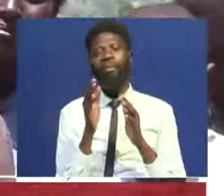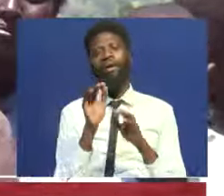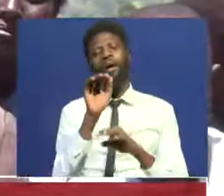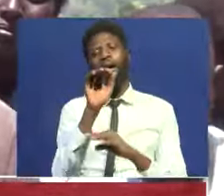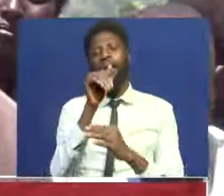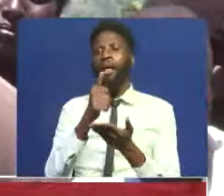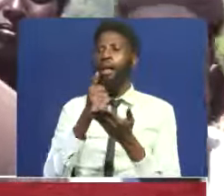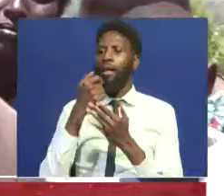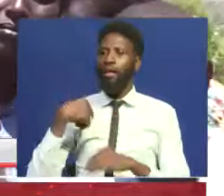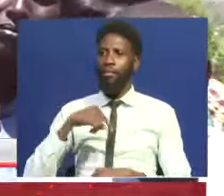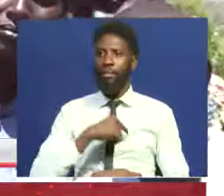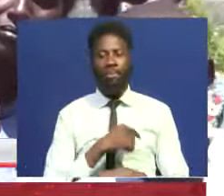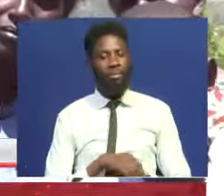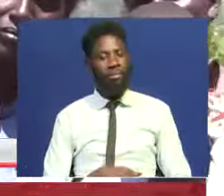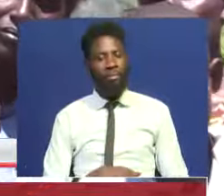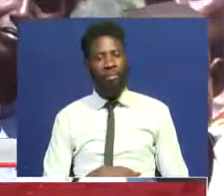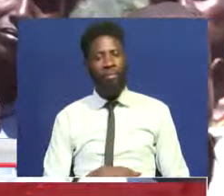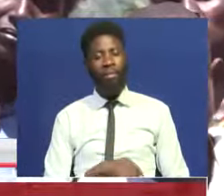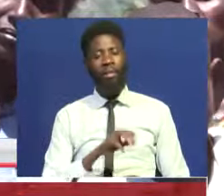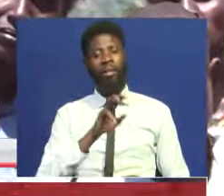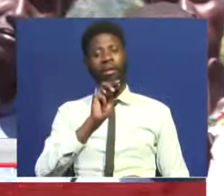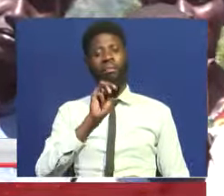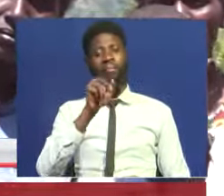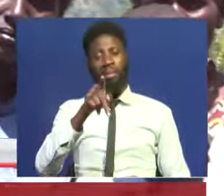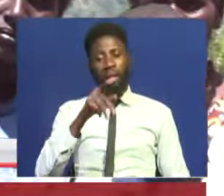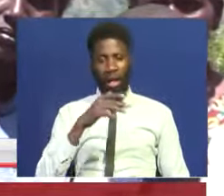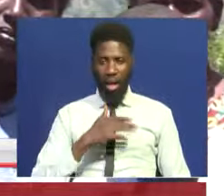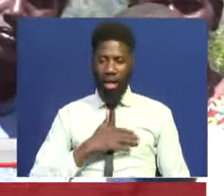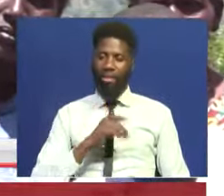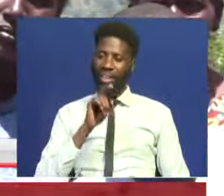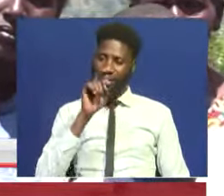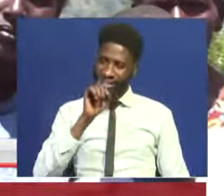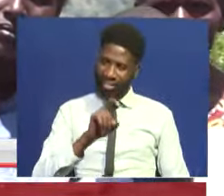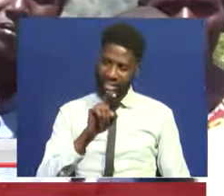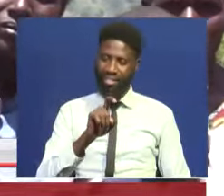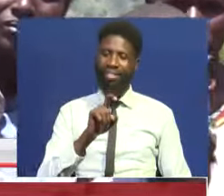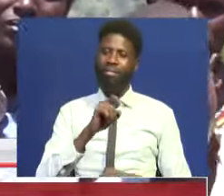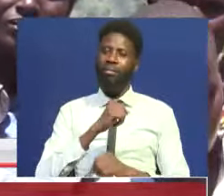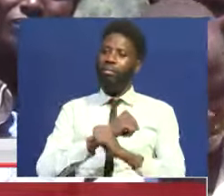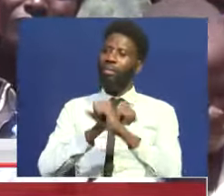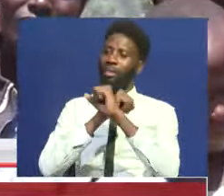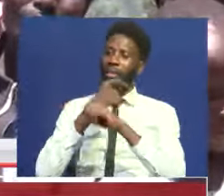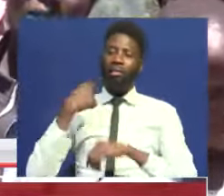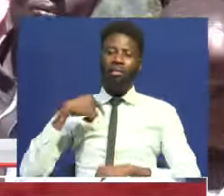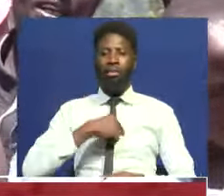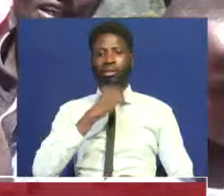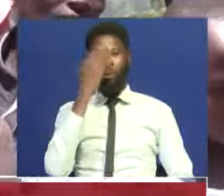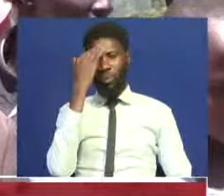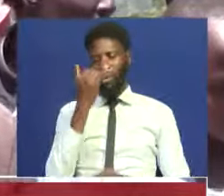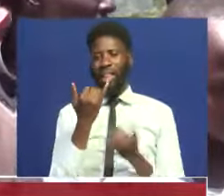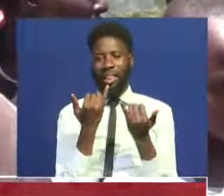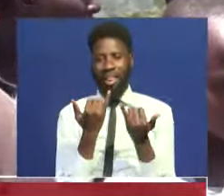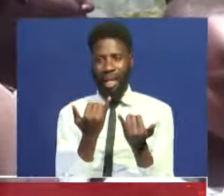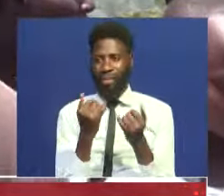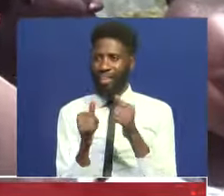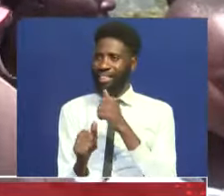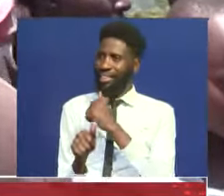Utusaidie. MP yetu watukaribie wawe walinzi wetu, maana tuko hali hatarini